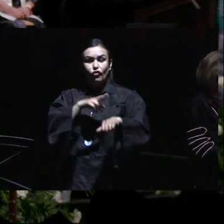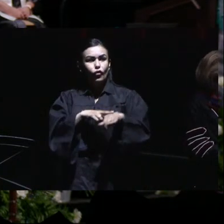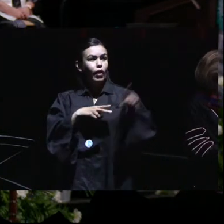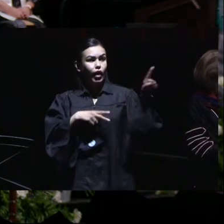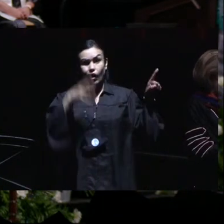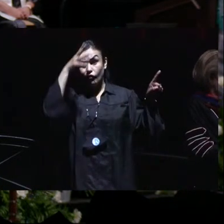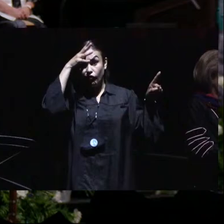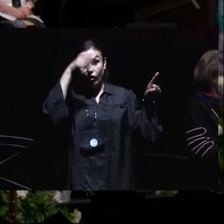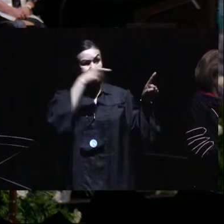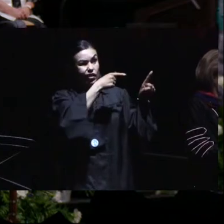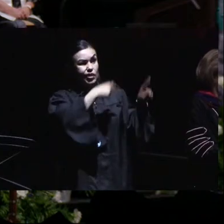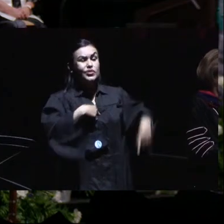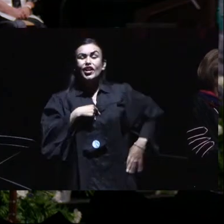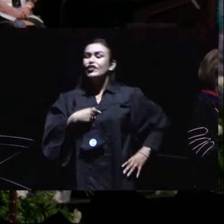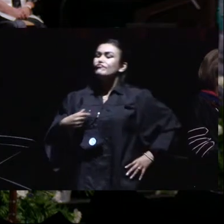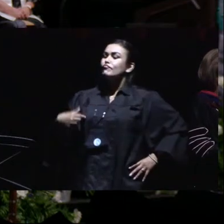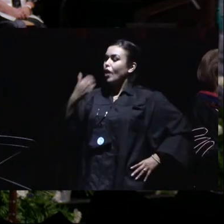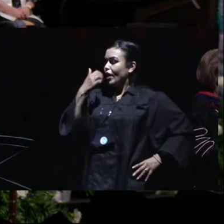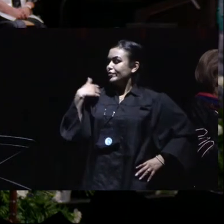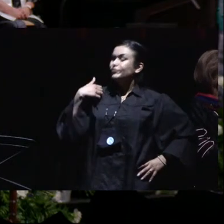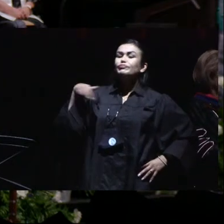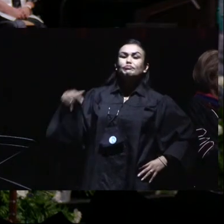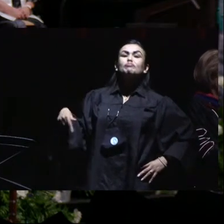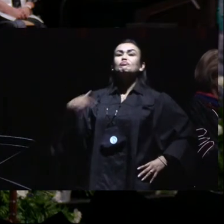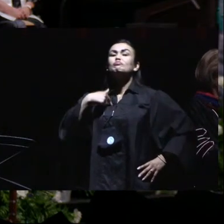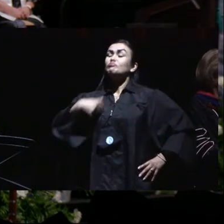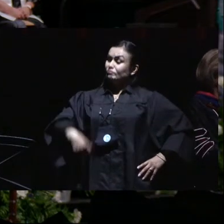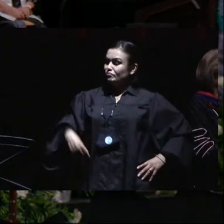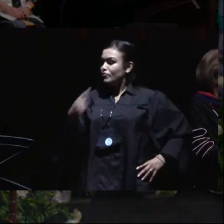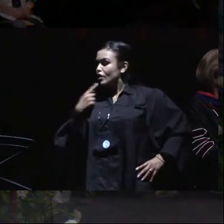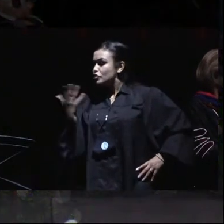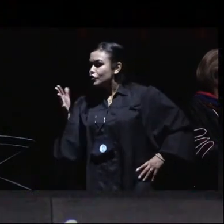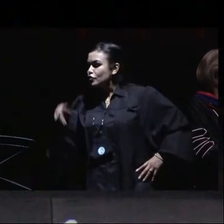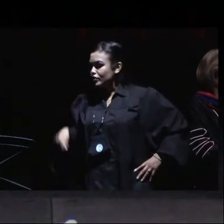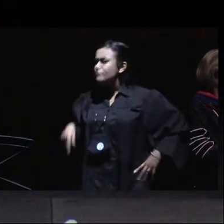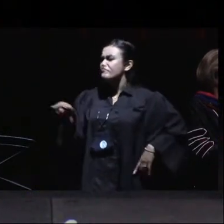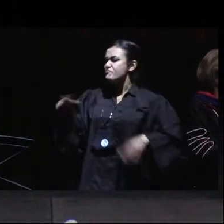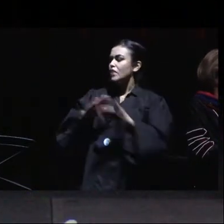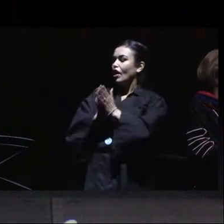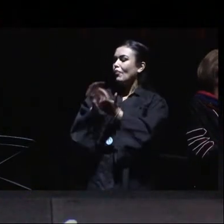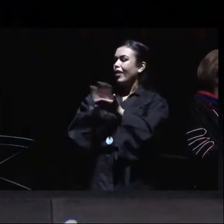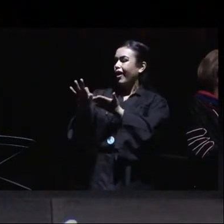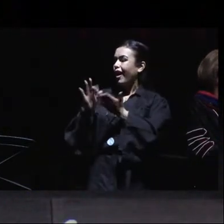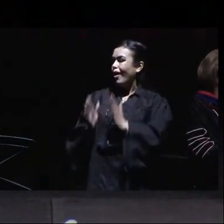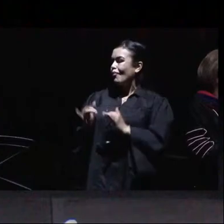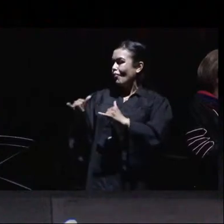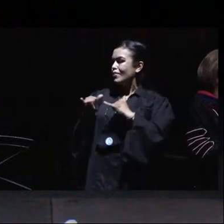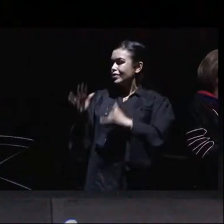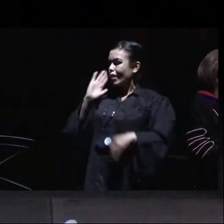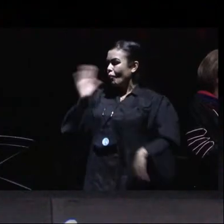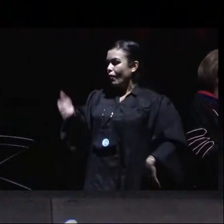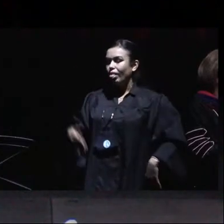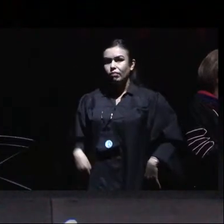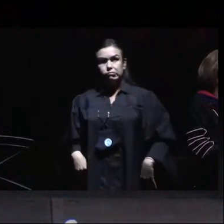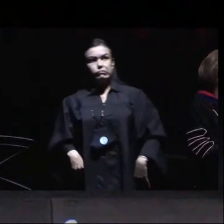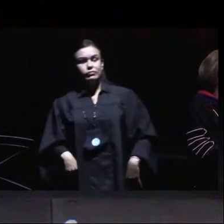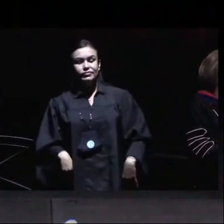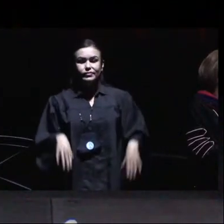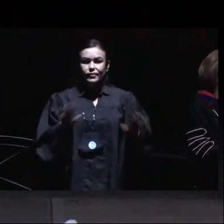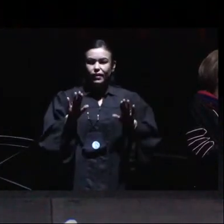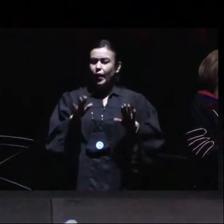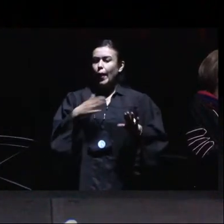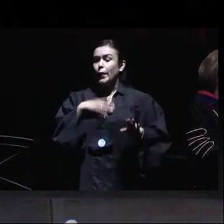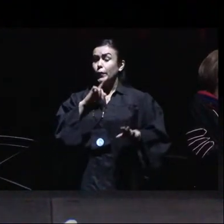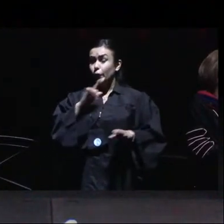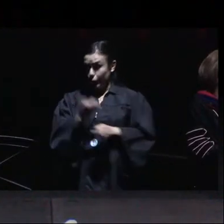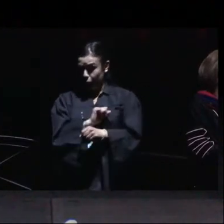my father will take the credit, and he will tell me, see, I told you so, you gotta be an accountant. But the truth is, it was my